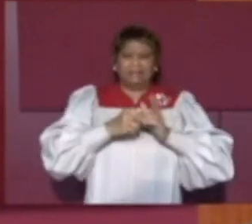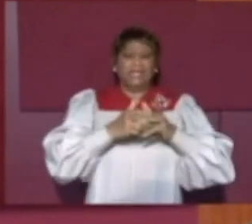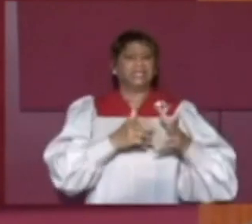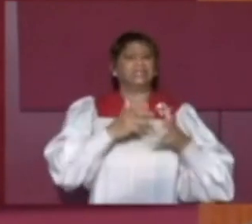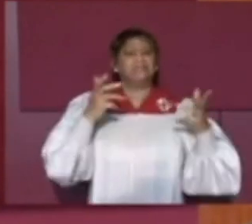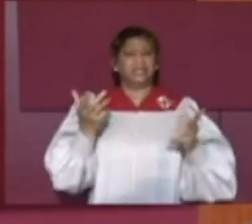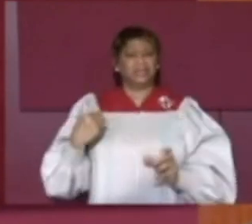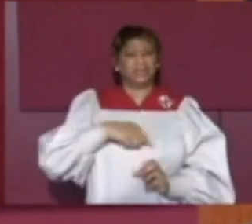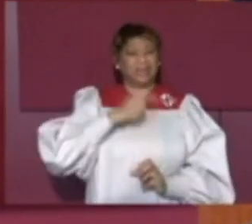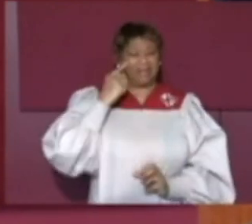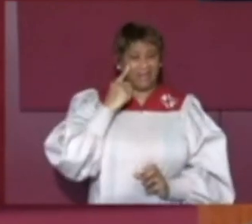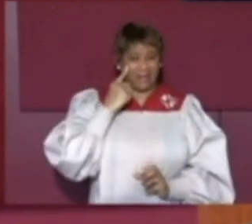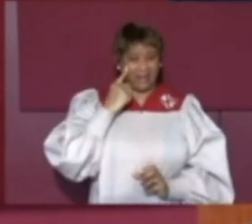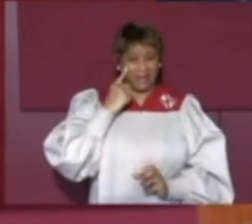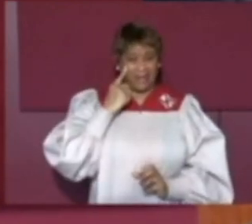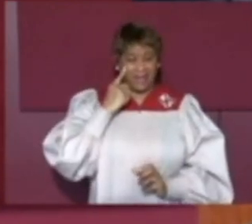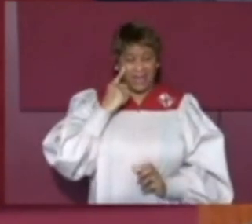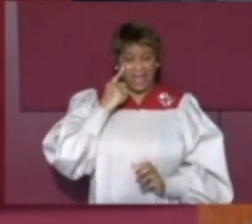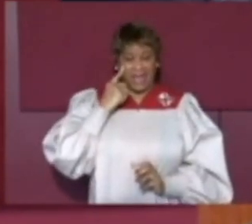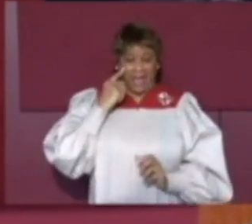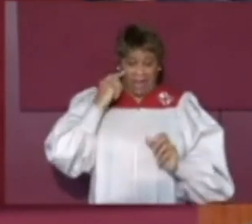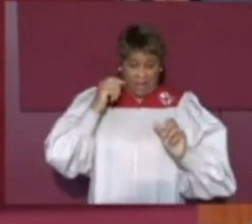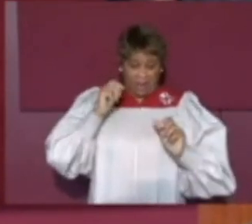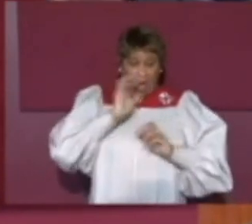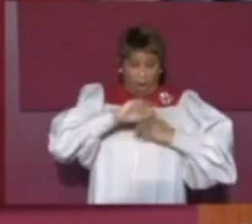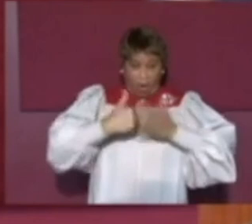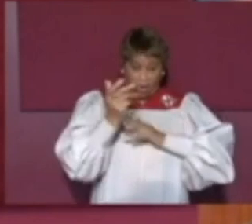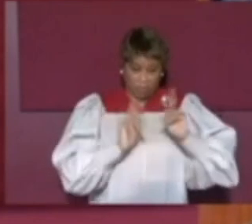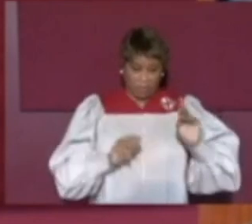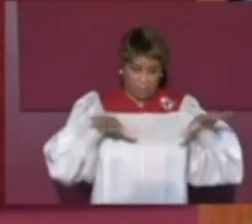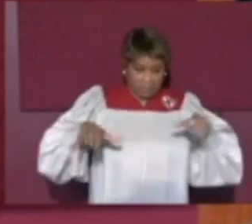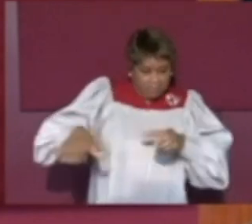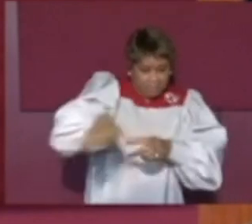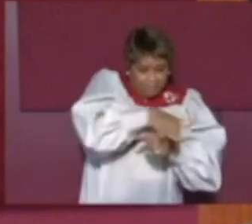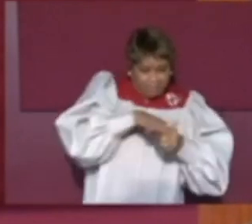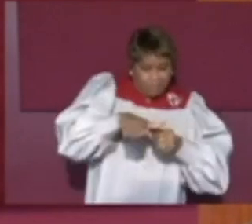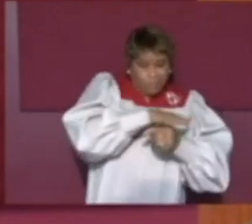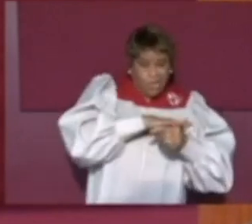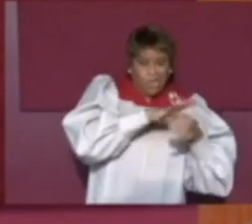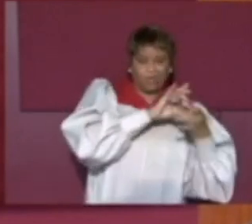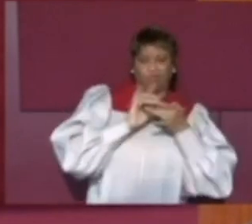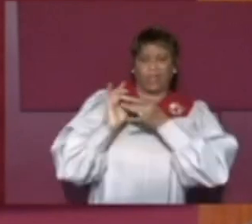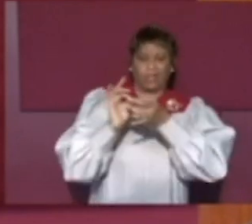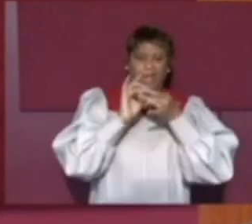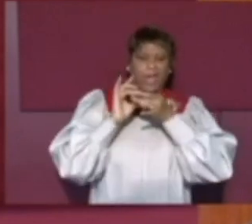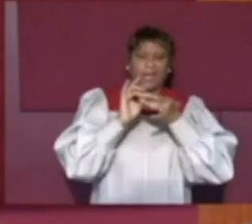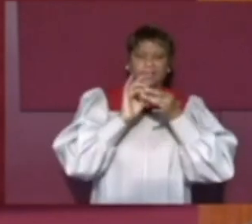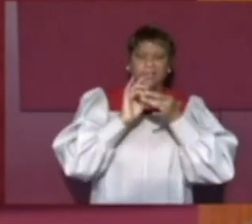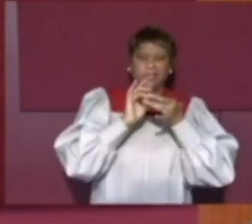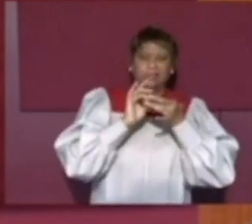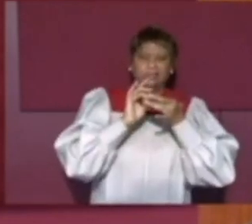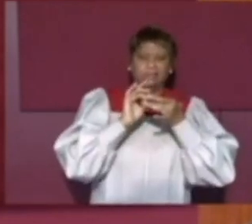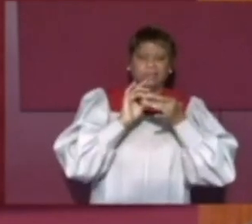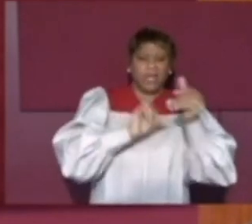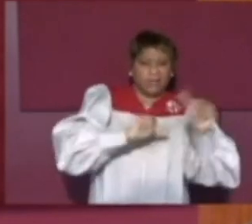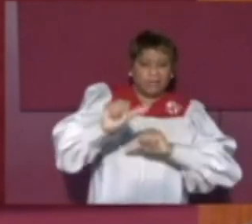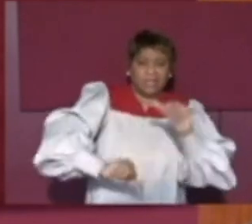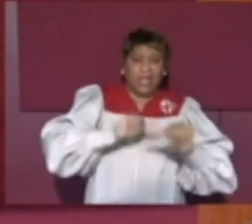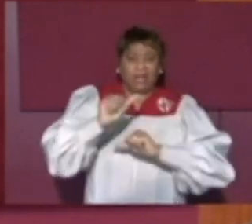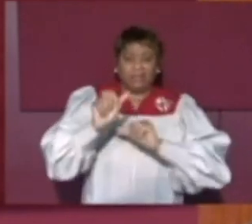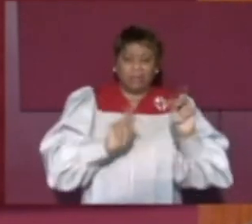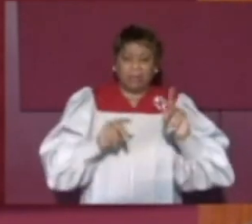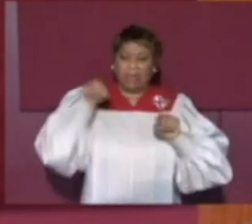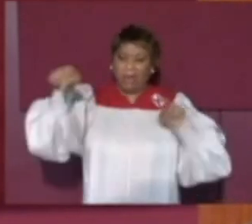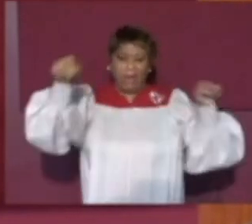they mean. Everyone in that region is related to everyone else in one way or another. There are people who live in all of